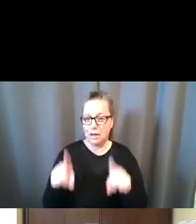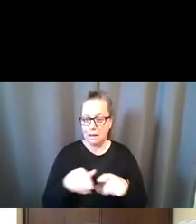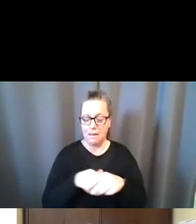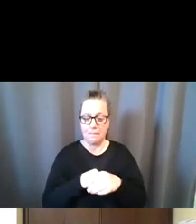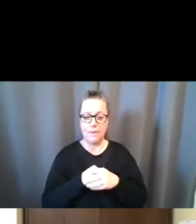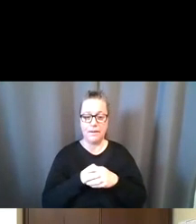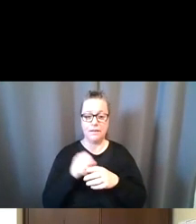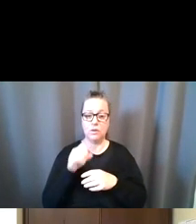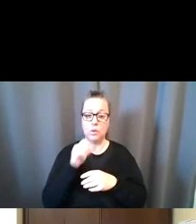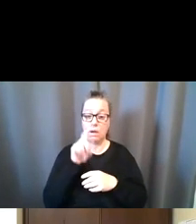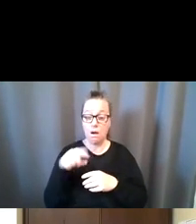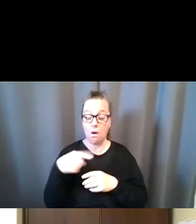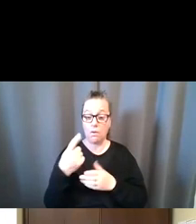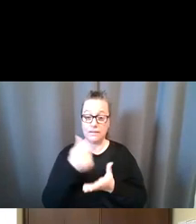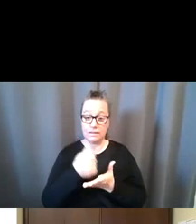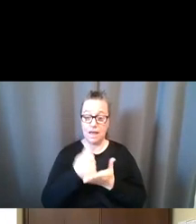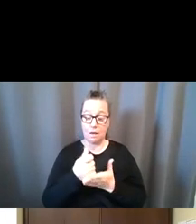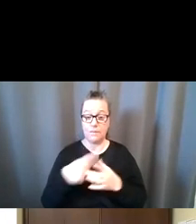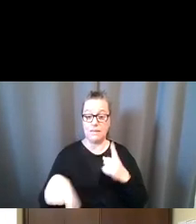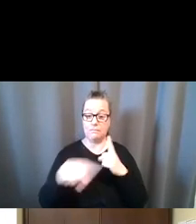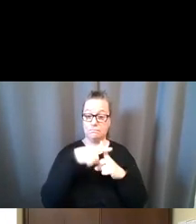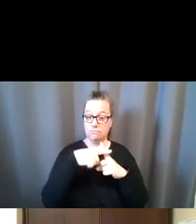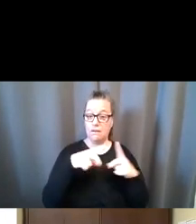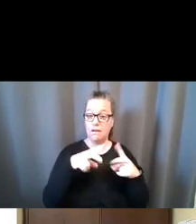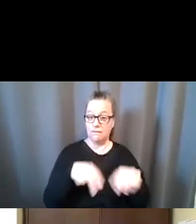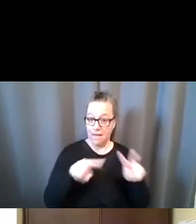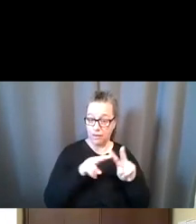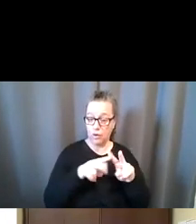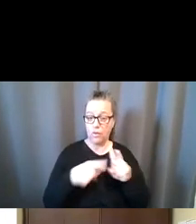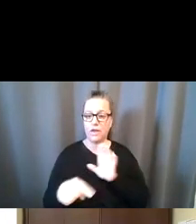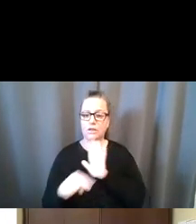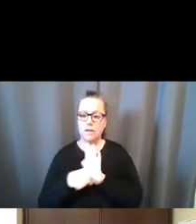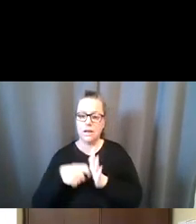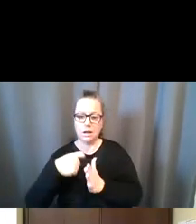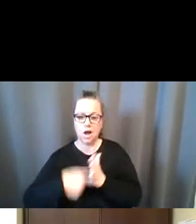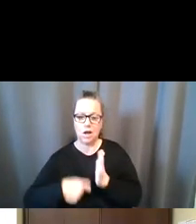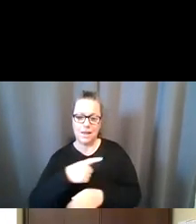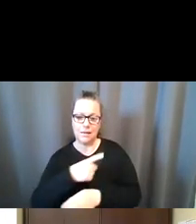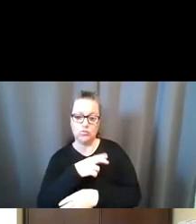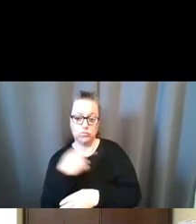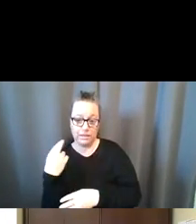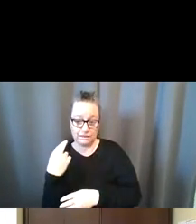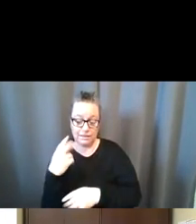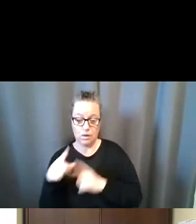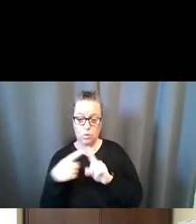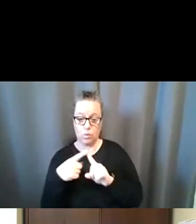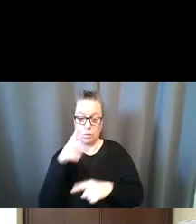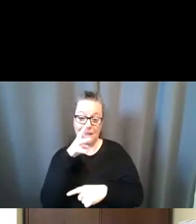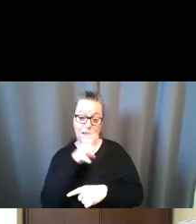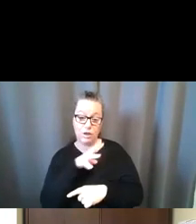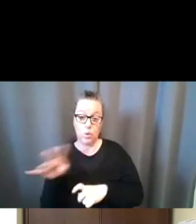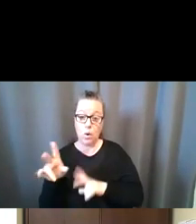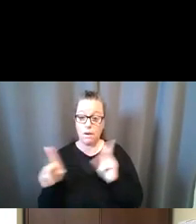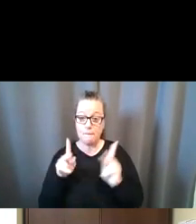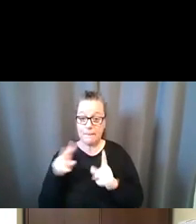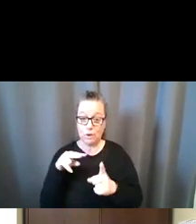So not only does it help us capture the upside value, there is downside cost and risk when we ignore the people side of change.